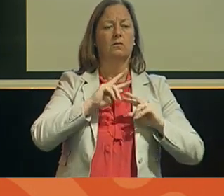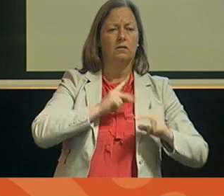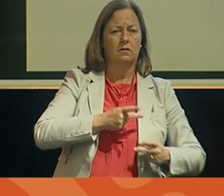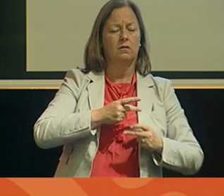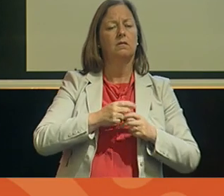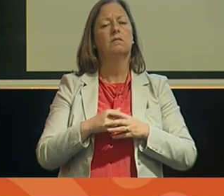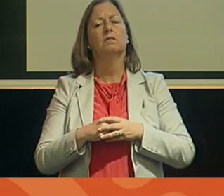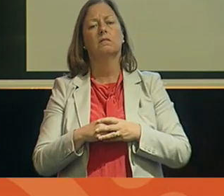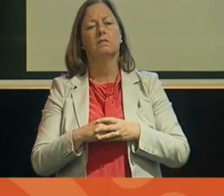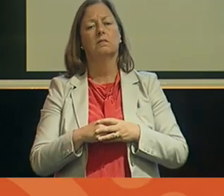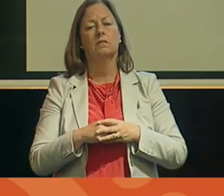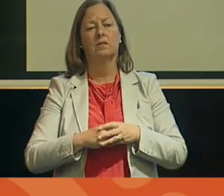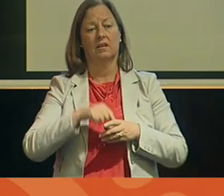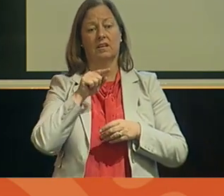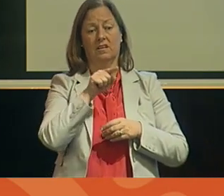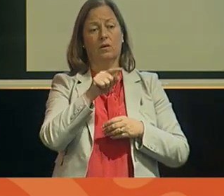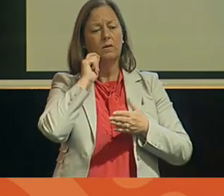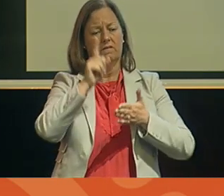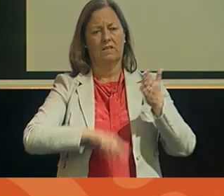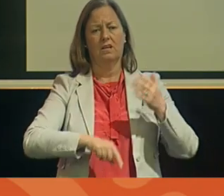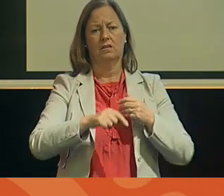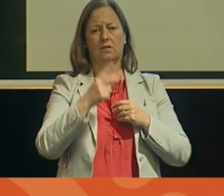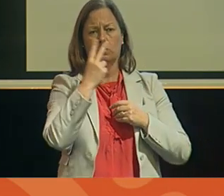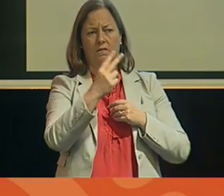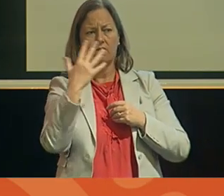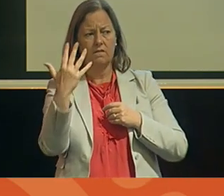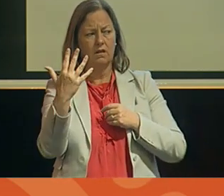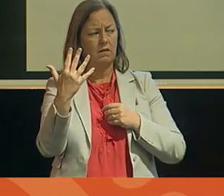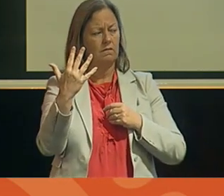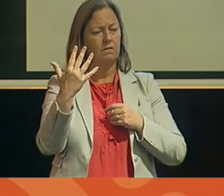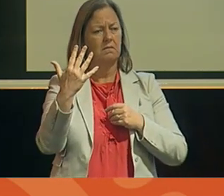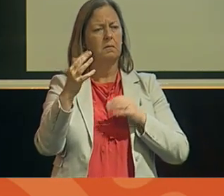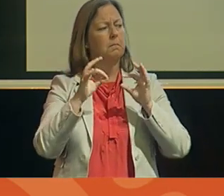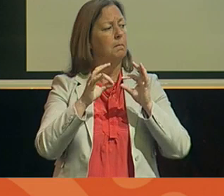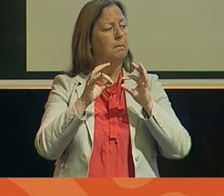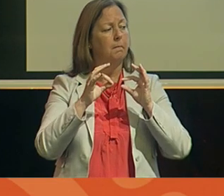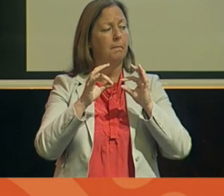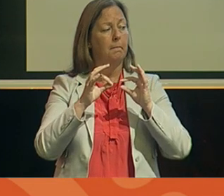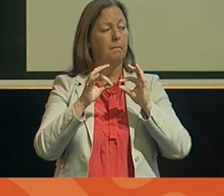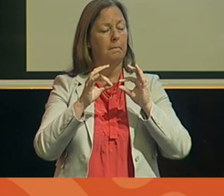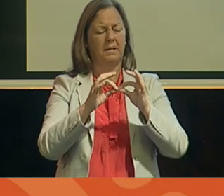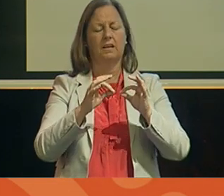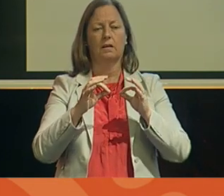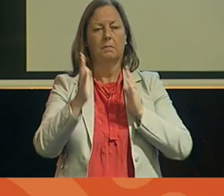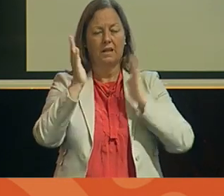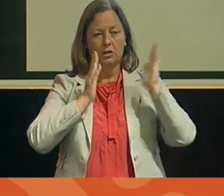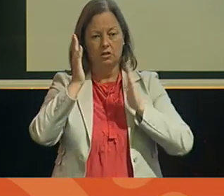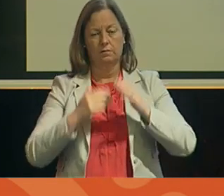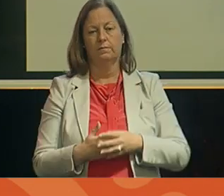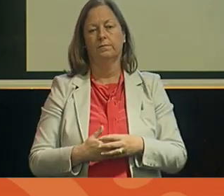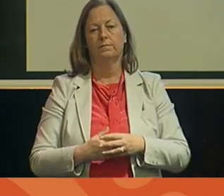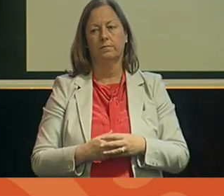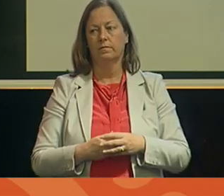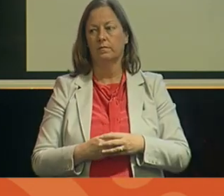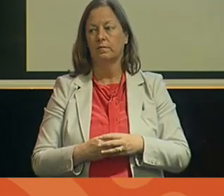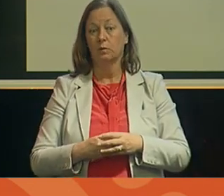home, where they would be fined 25 ringgit Malaysia. But nowadays, it's not has been used. Do